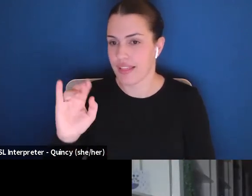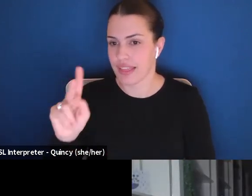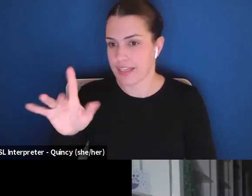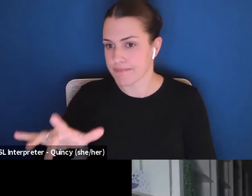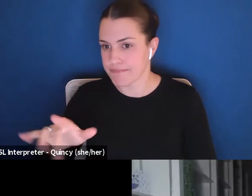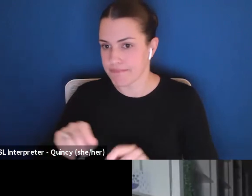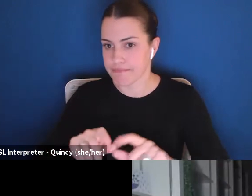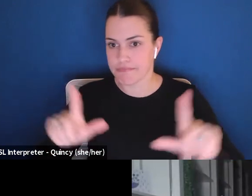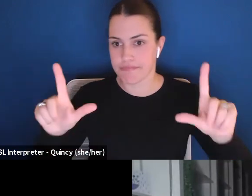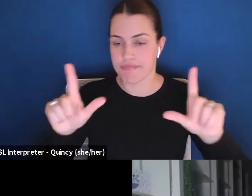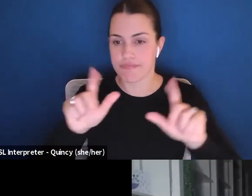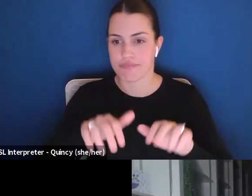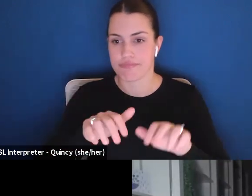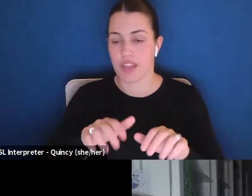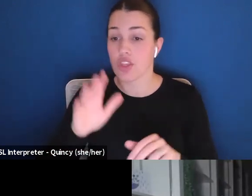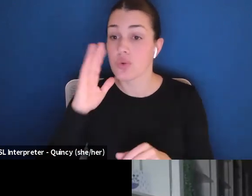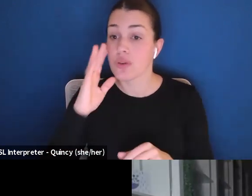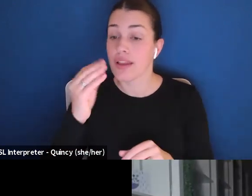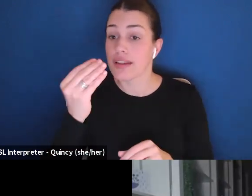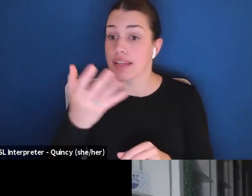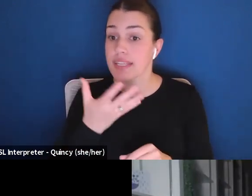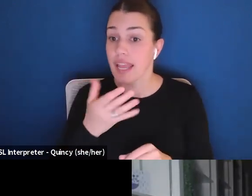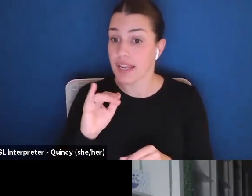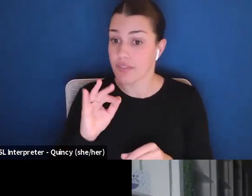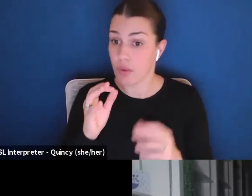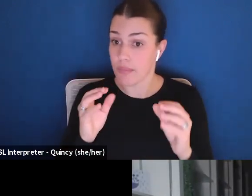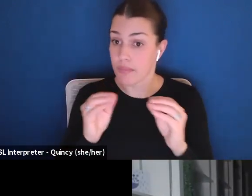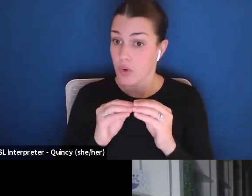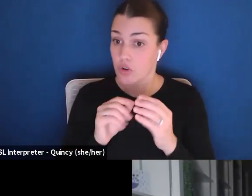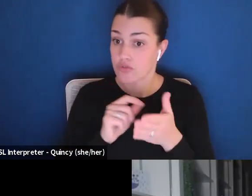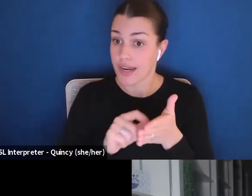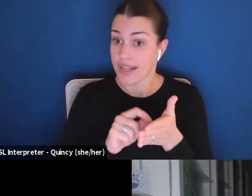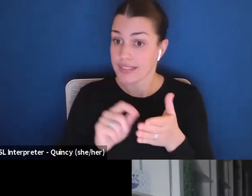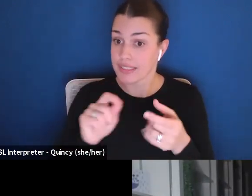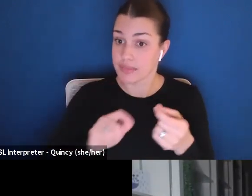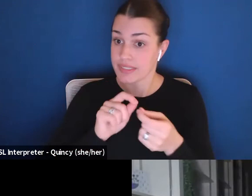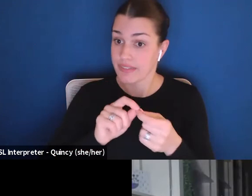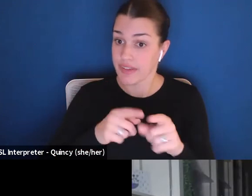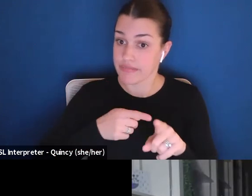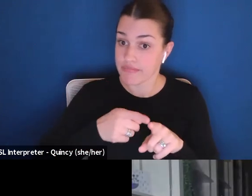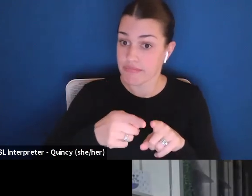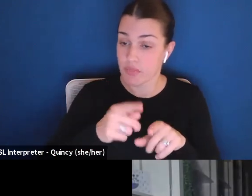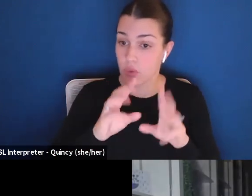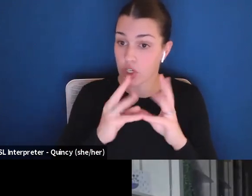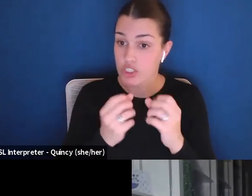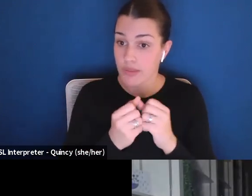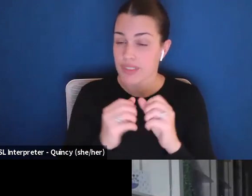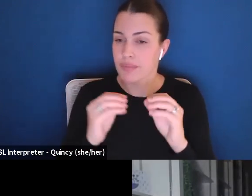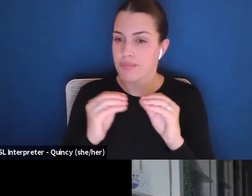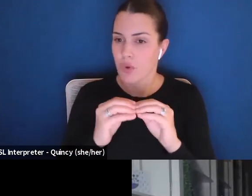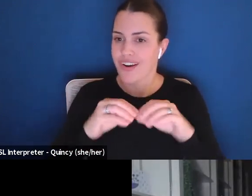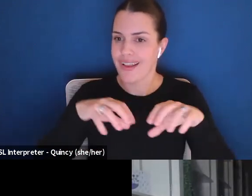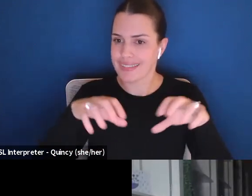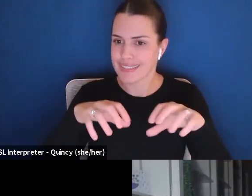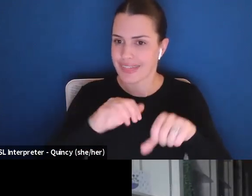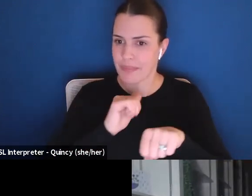indicate too if you do want more writing specific workshops like these that are a little more practical and activity